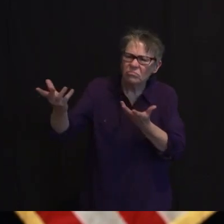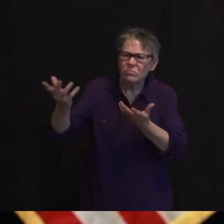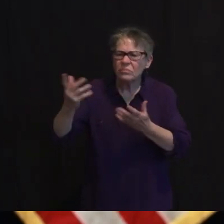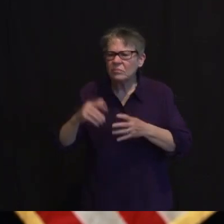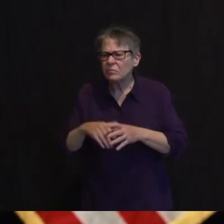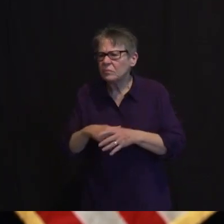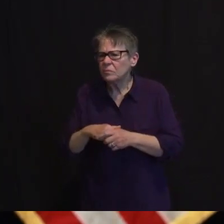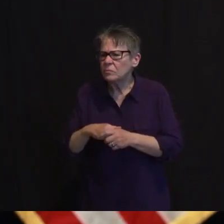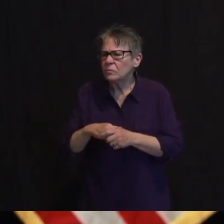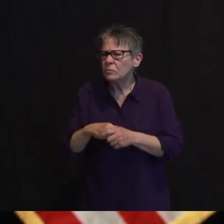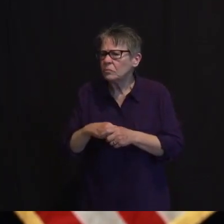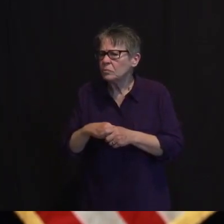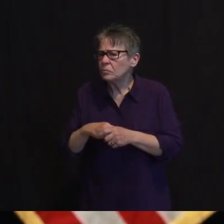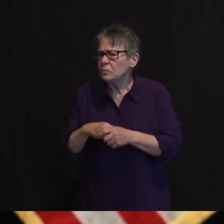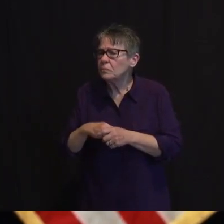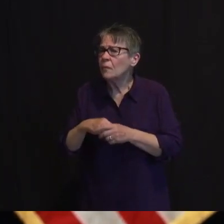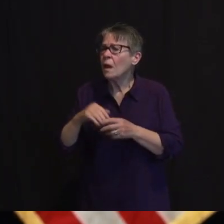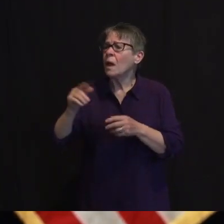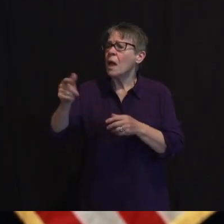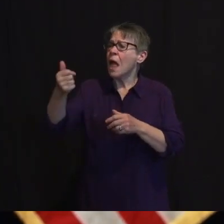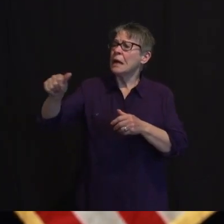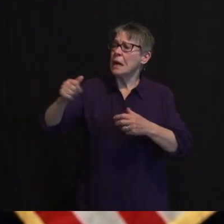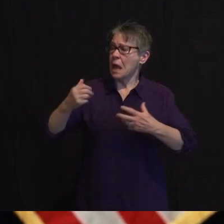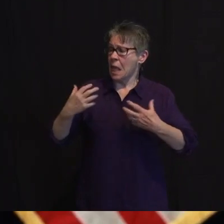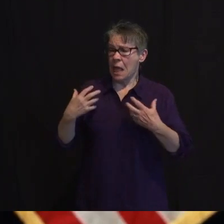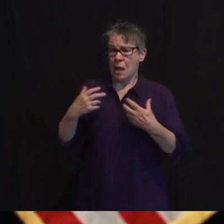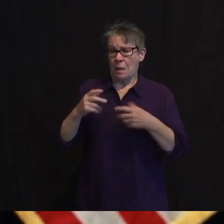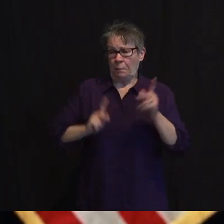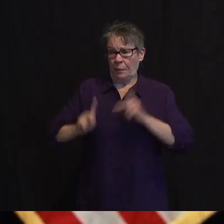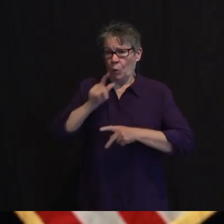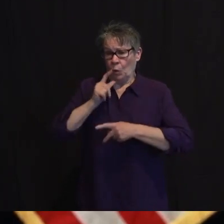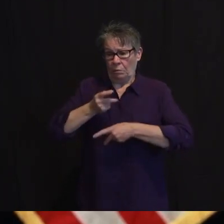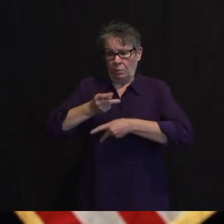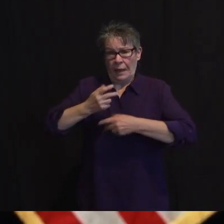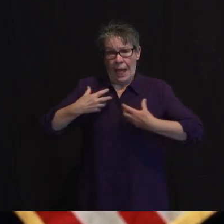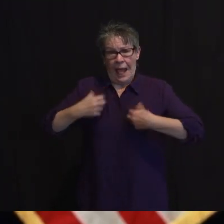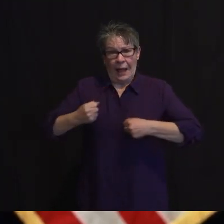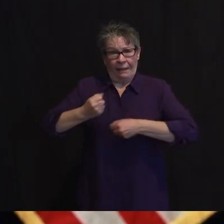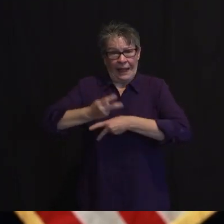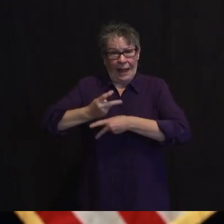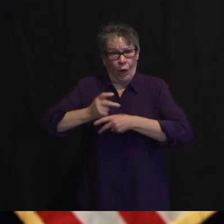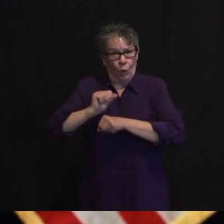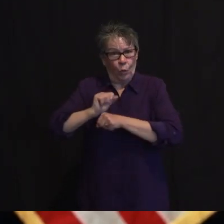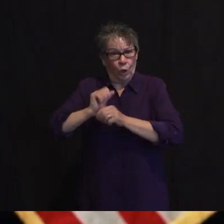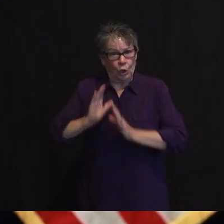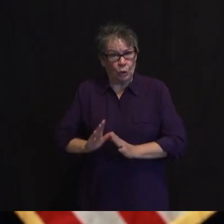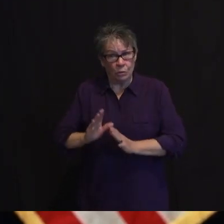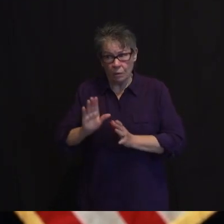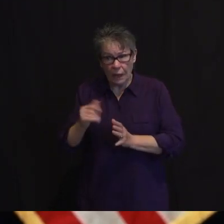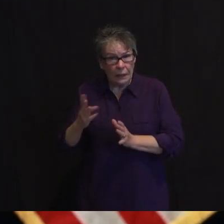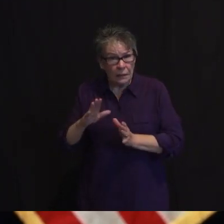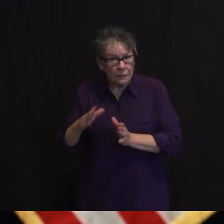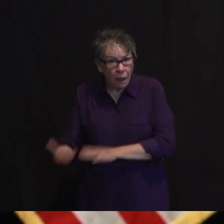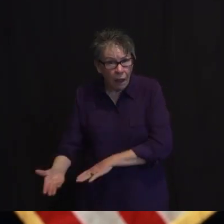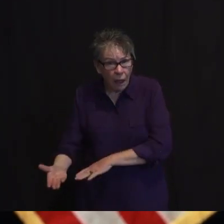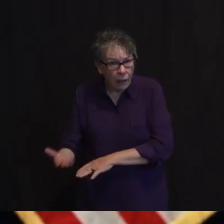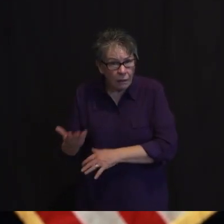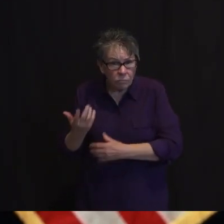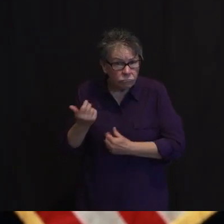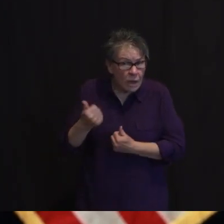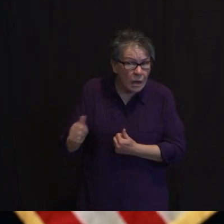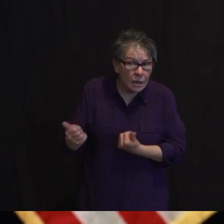Is that it? Well, also schools. People are crazy about the April 17th date of the schools. Will you announce specifically what happens with schools? Because there's a lot of